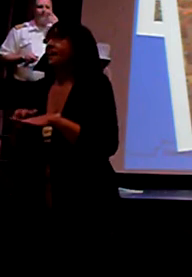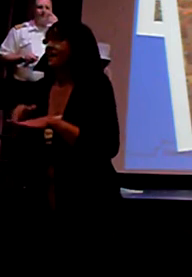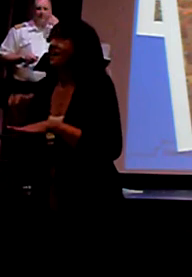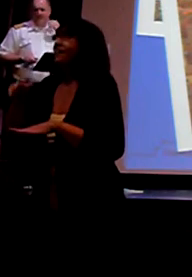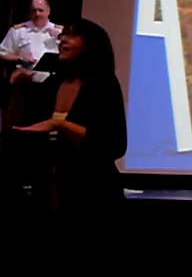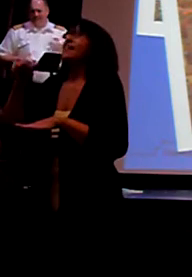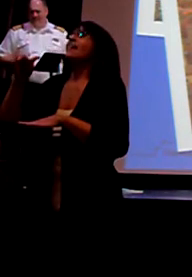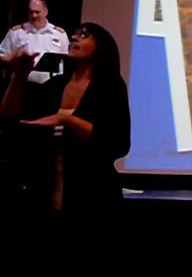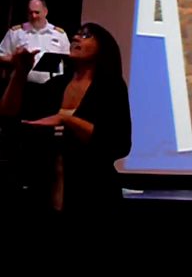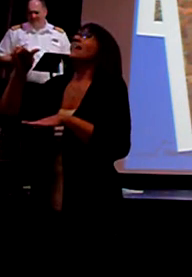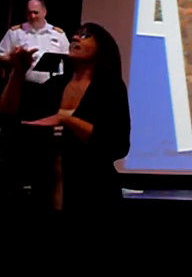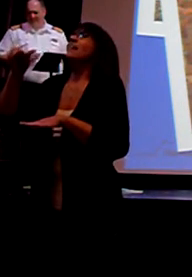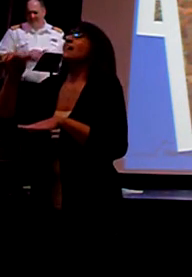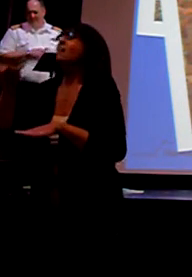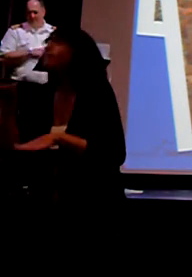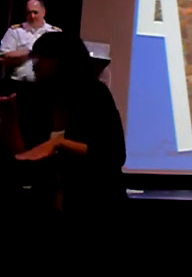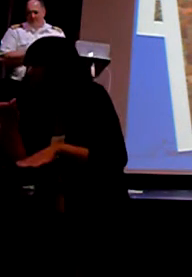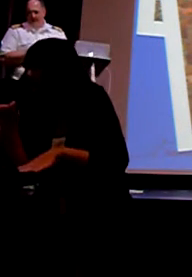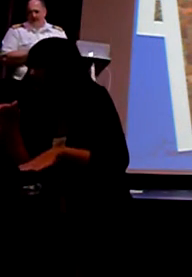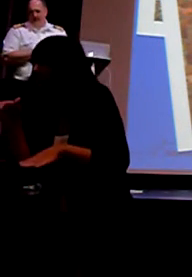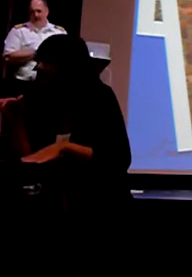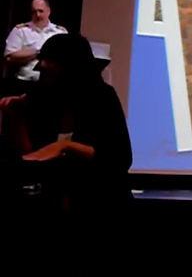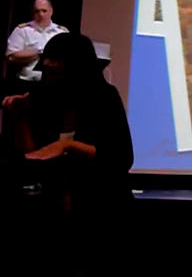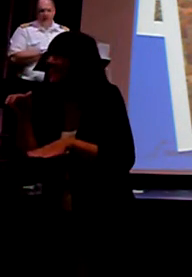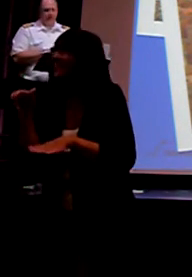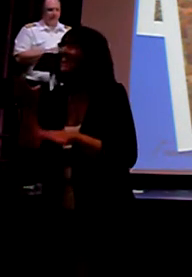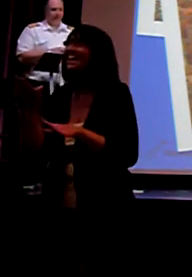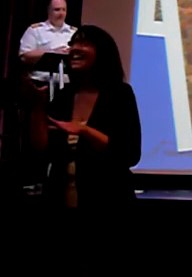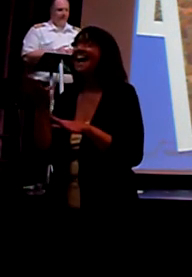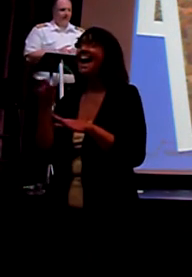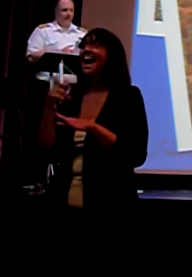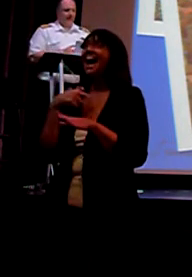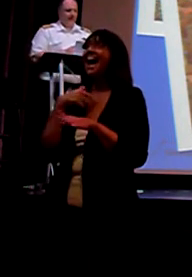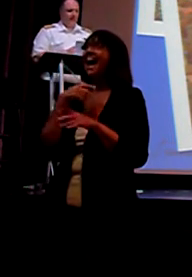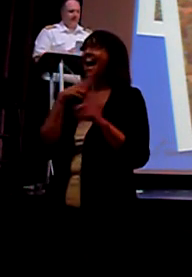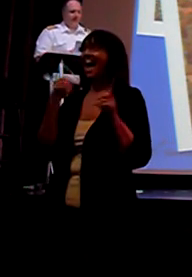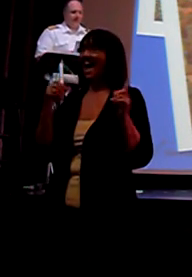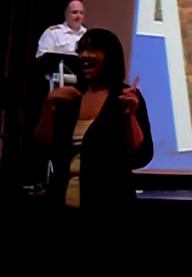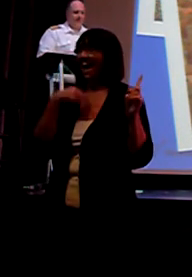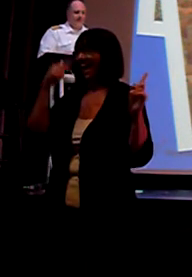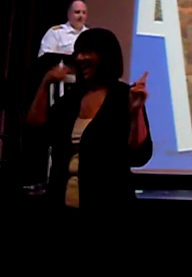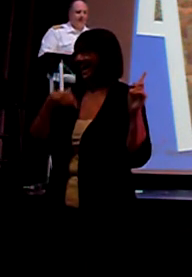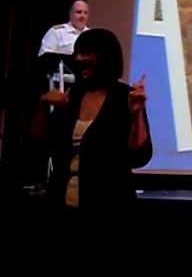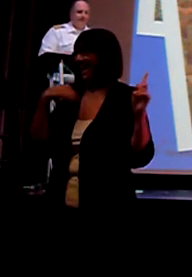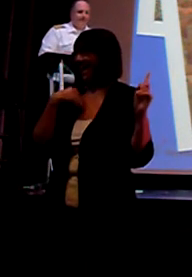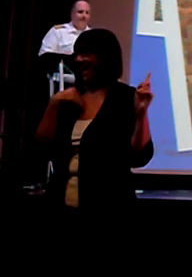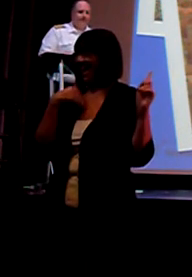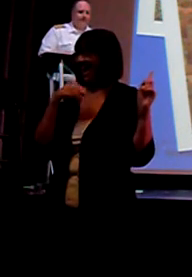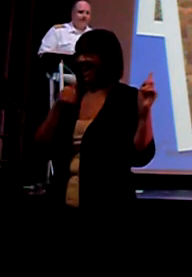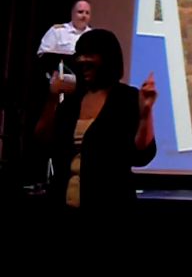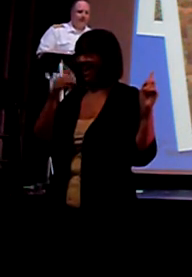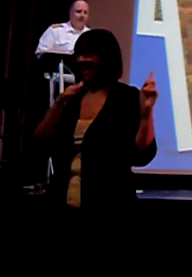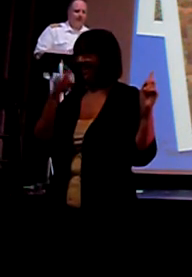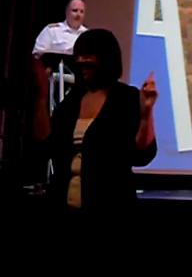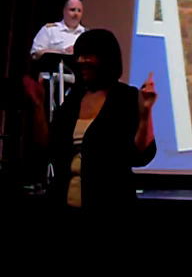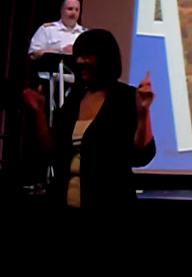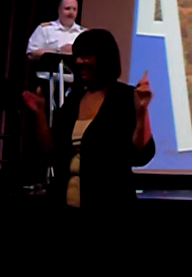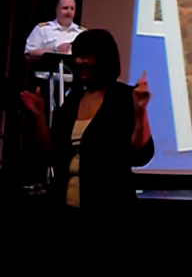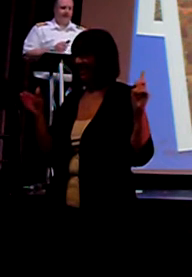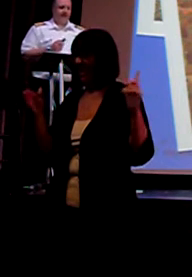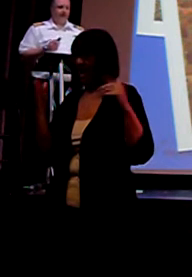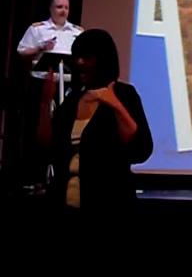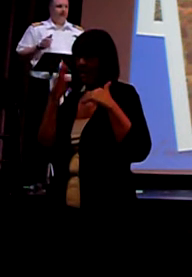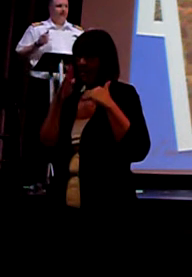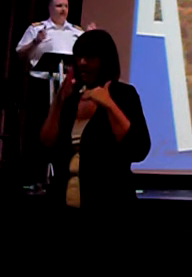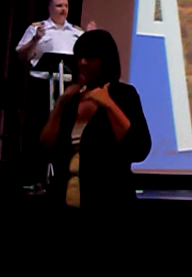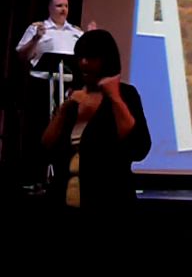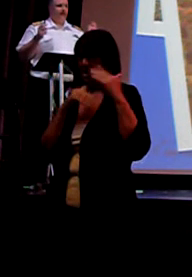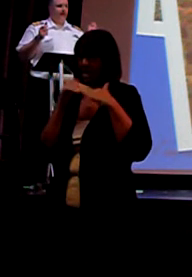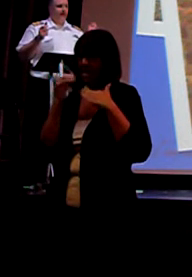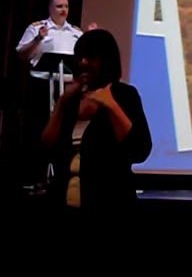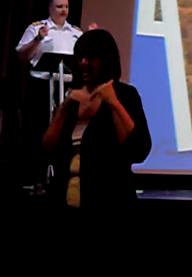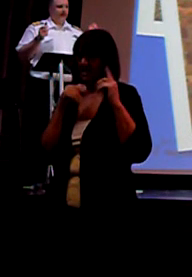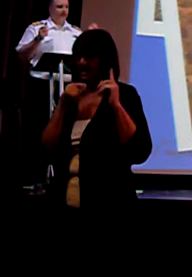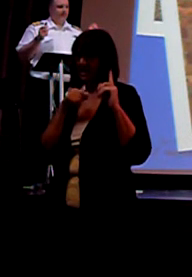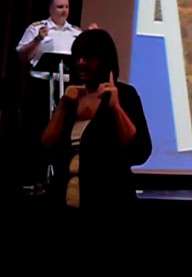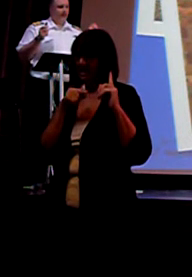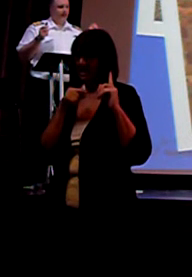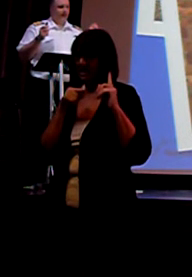up. And then we have the Pantheon here, which is built